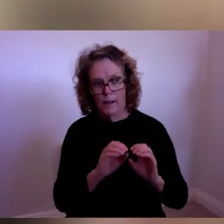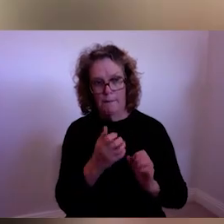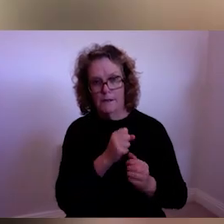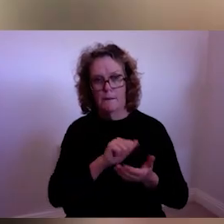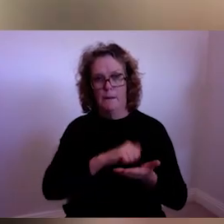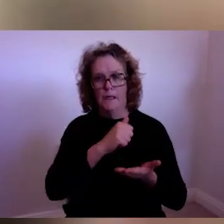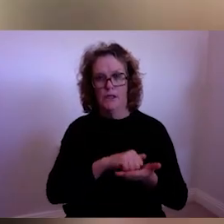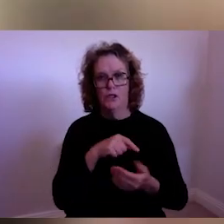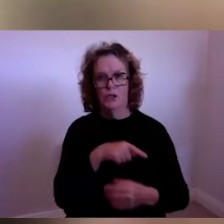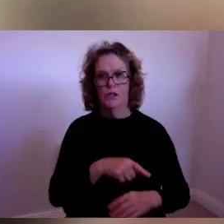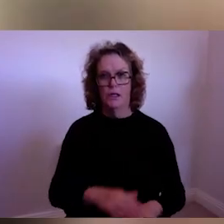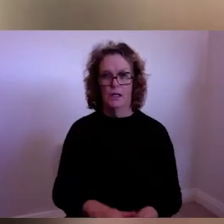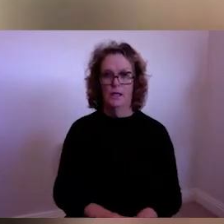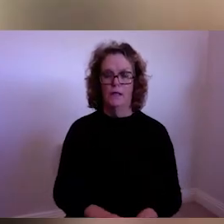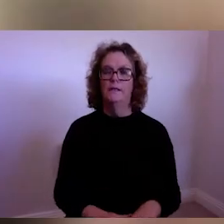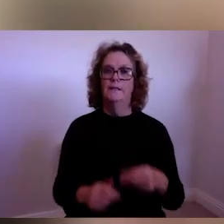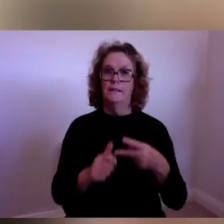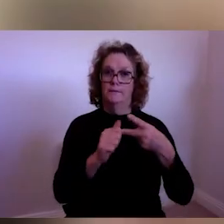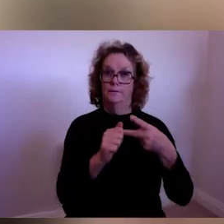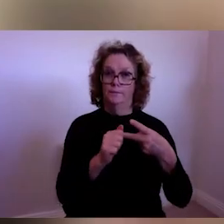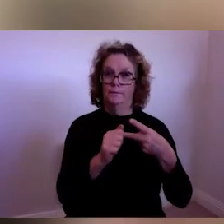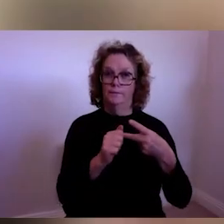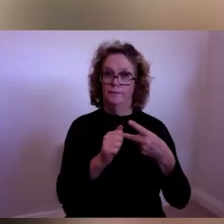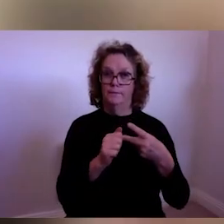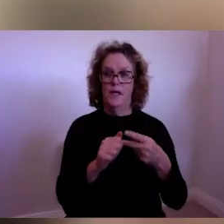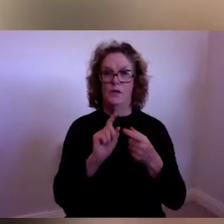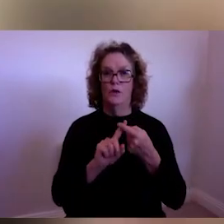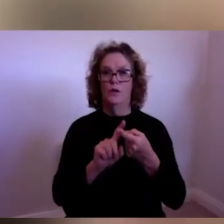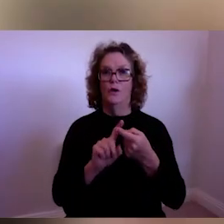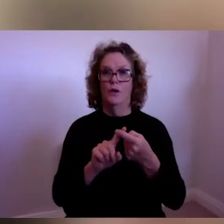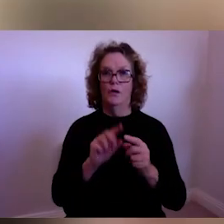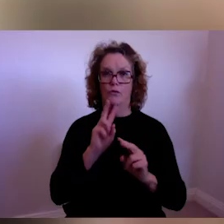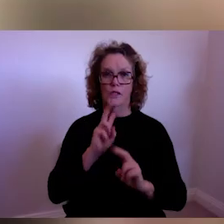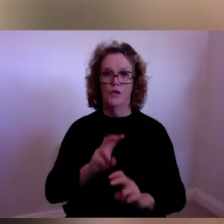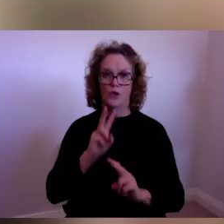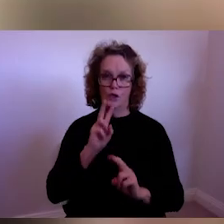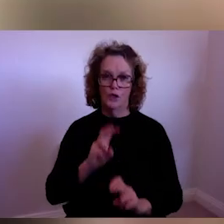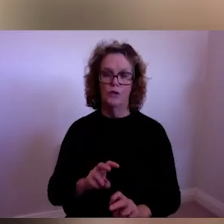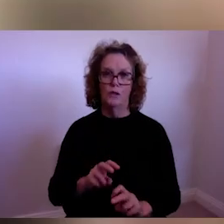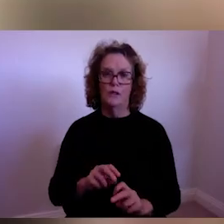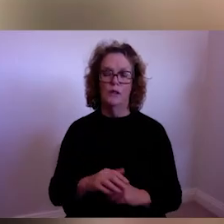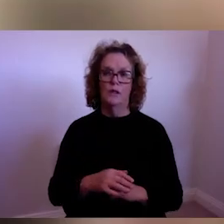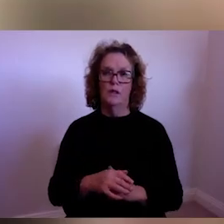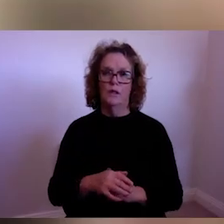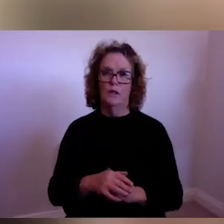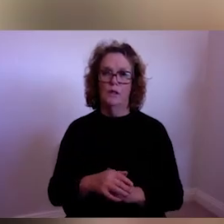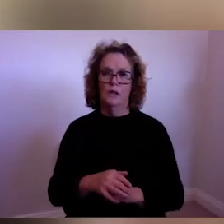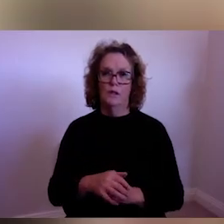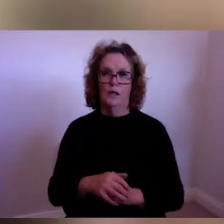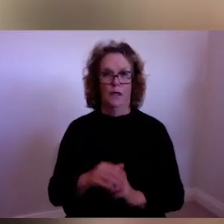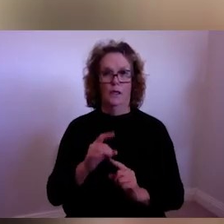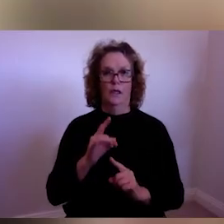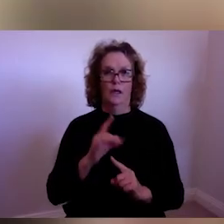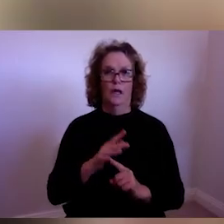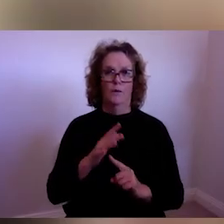I think the other part is just the ongoing research agenda. So I think there's, been an important development